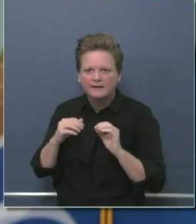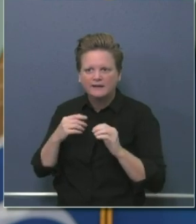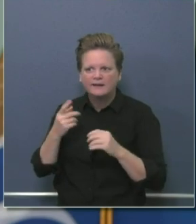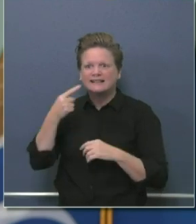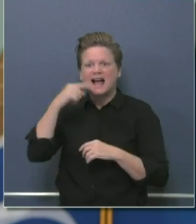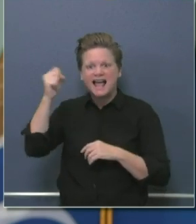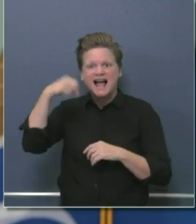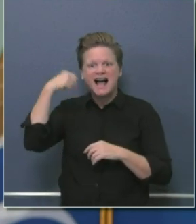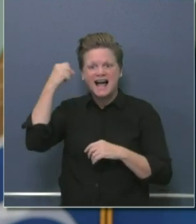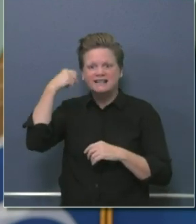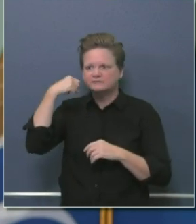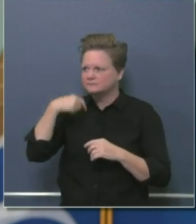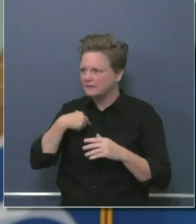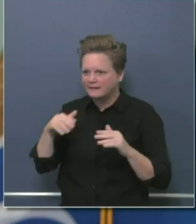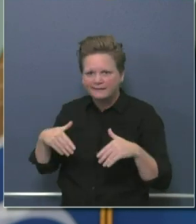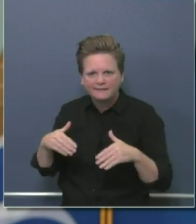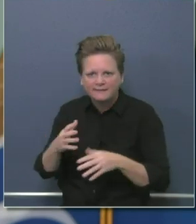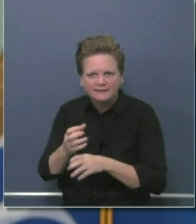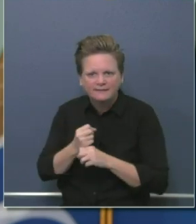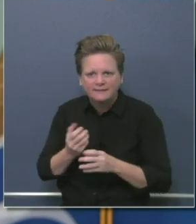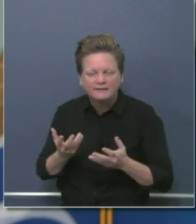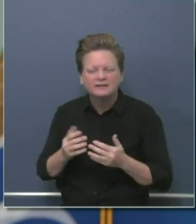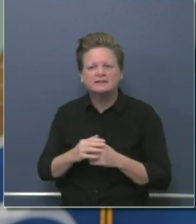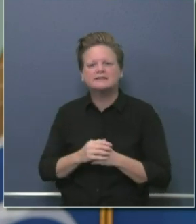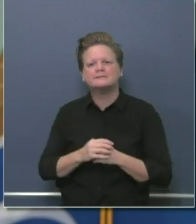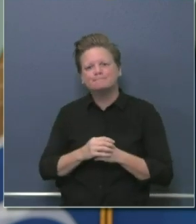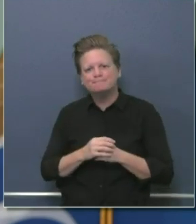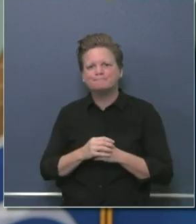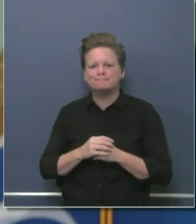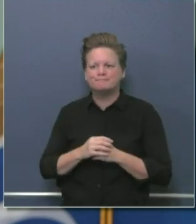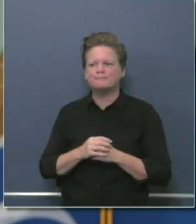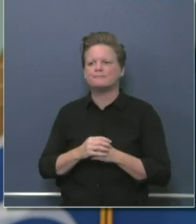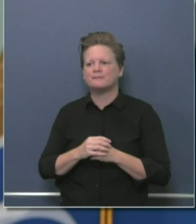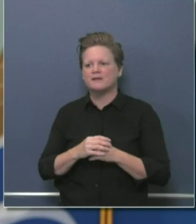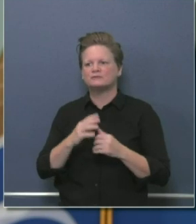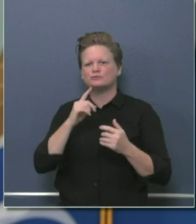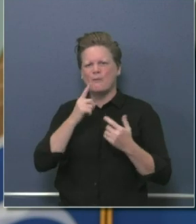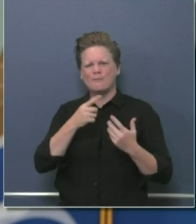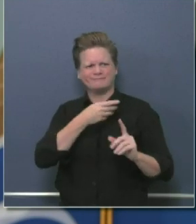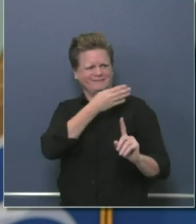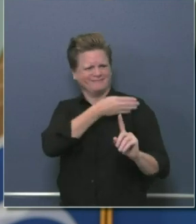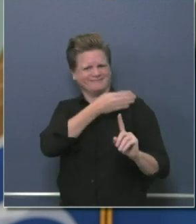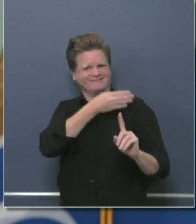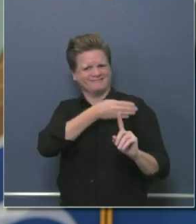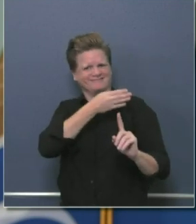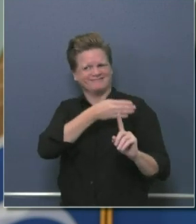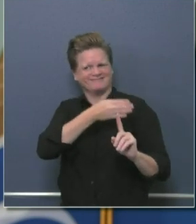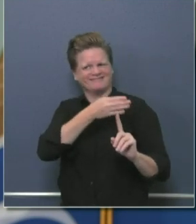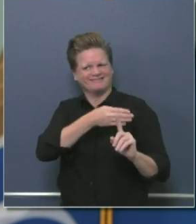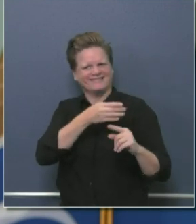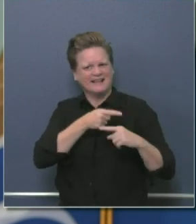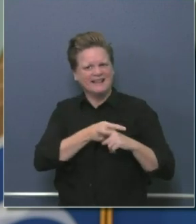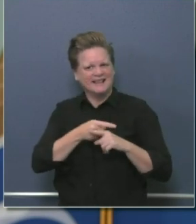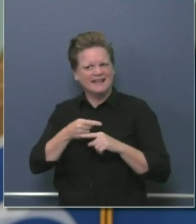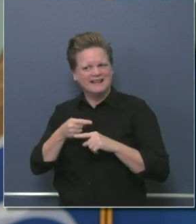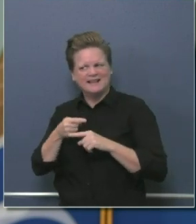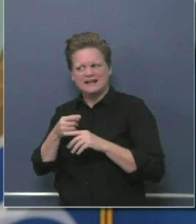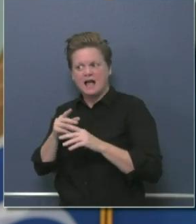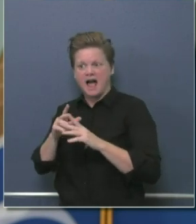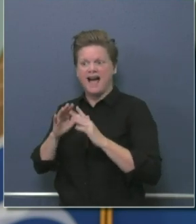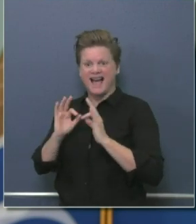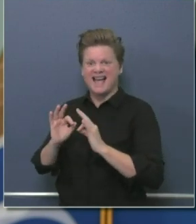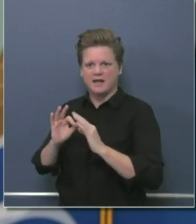then I really will put things. But there's a lot of things happening, a lot of cross currents. And, one day I look forward to having that conversation